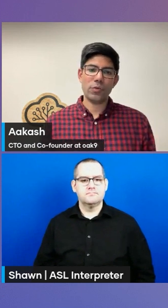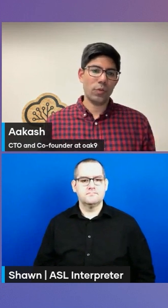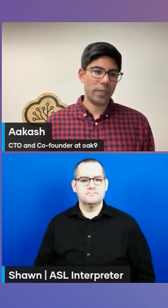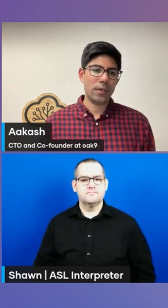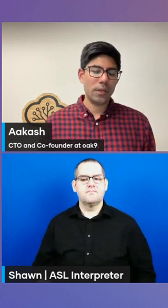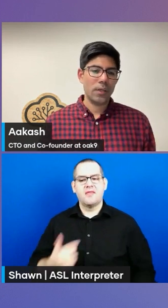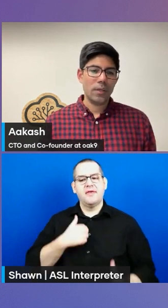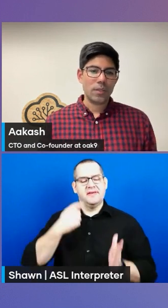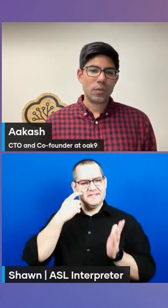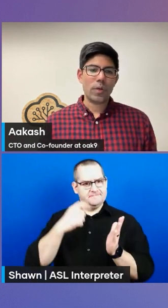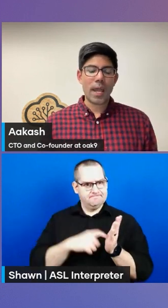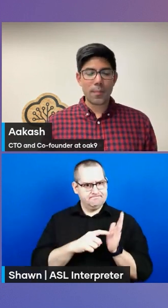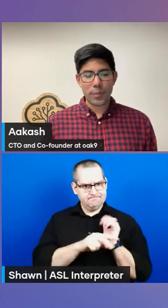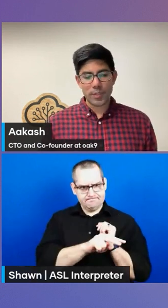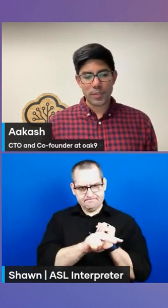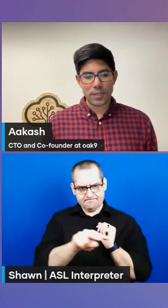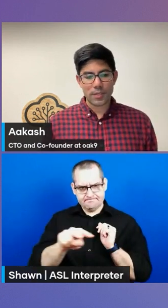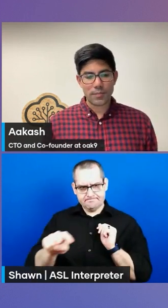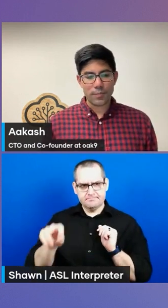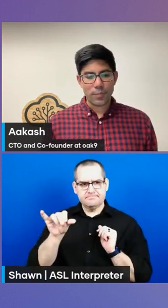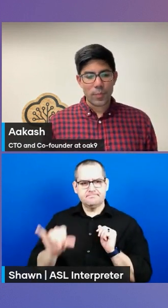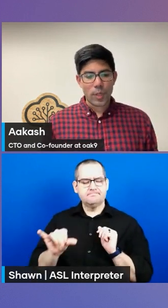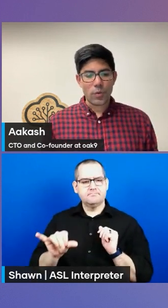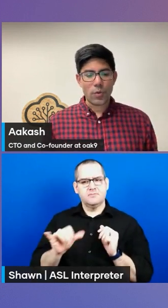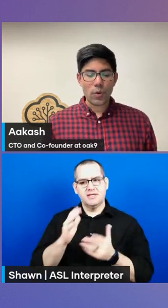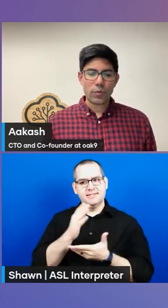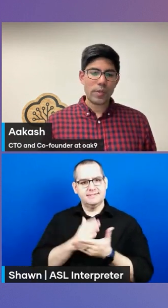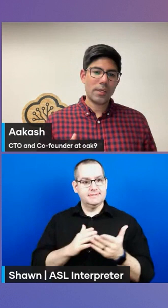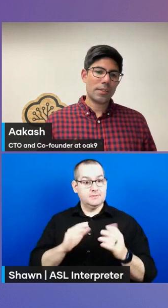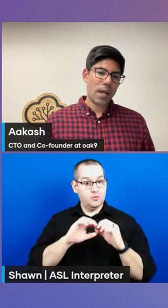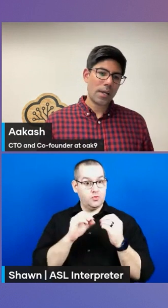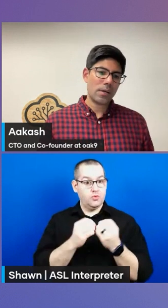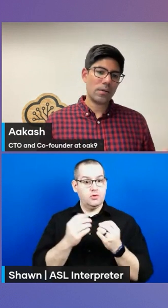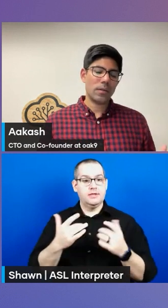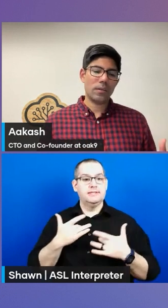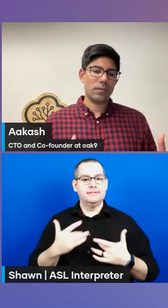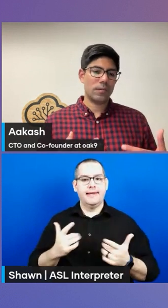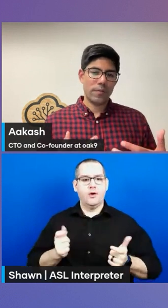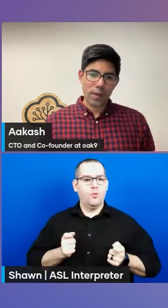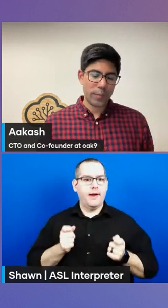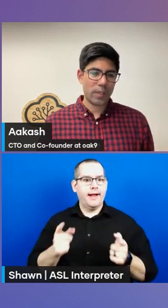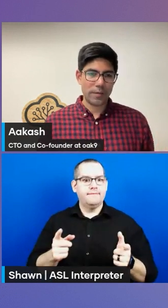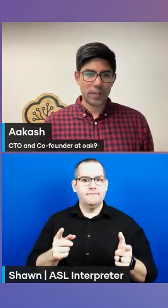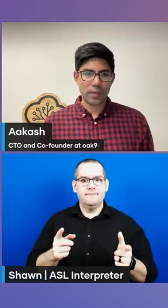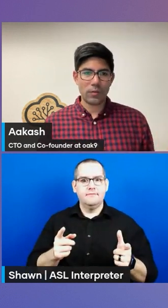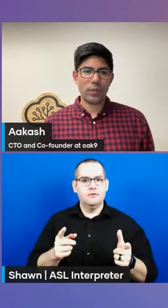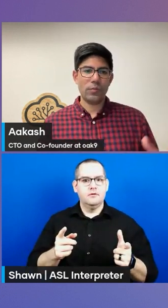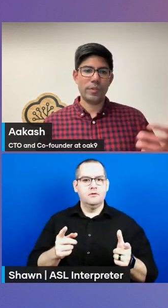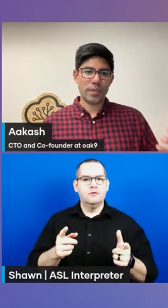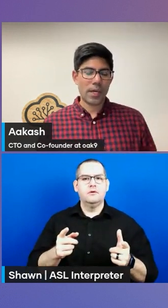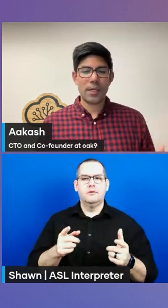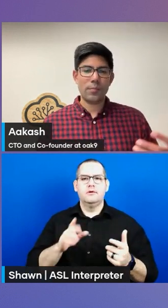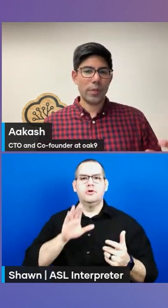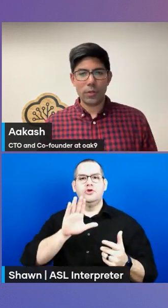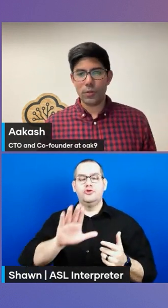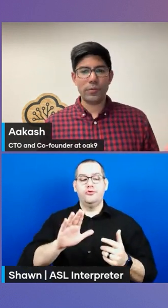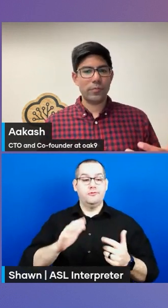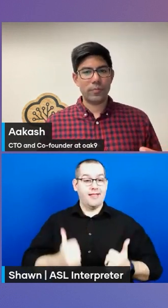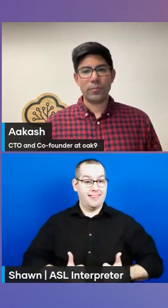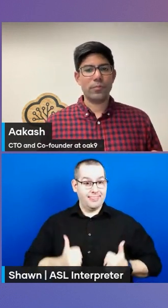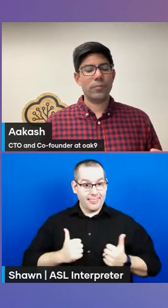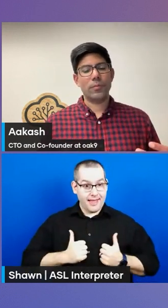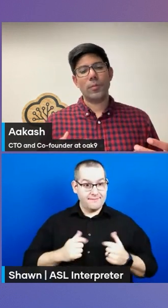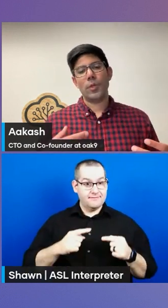security tooling. So what happens is you go through the entire development lifecycle, you design,